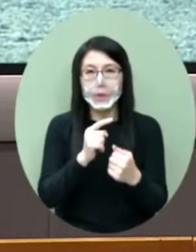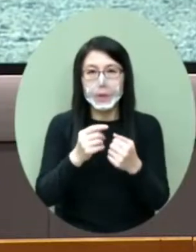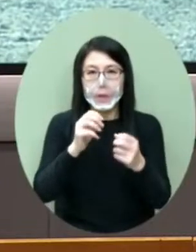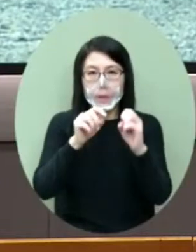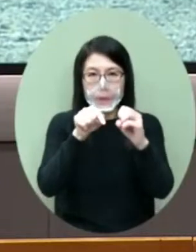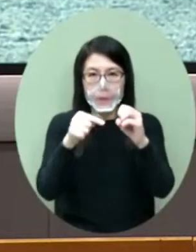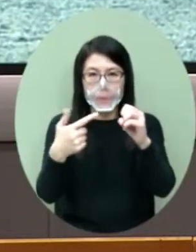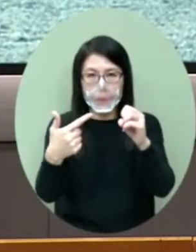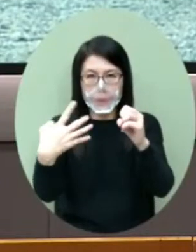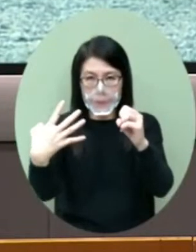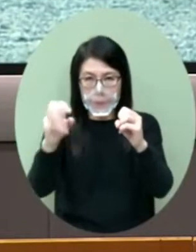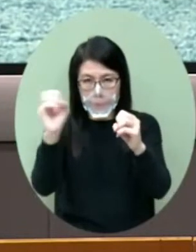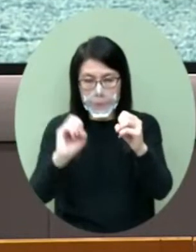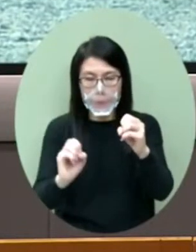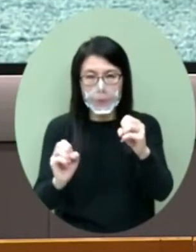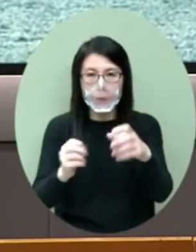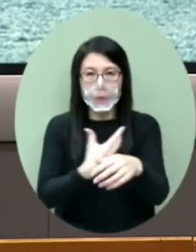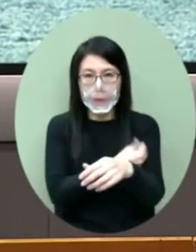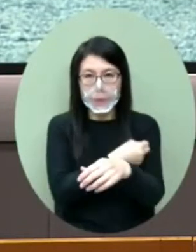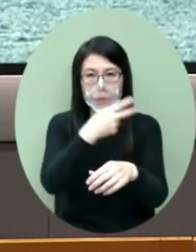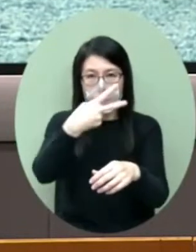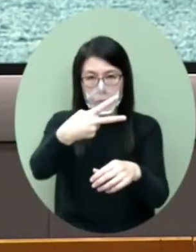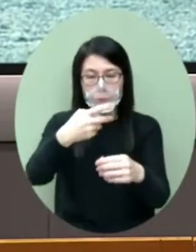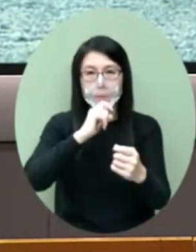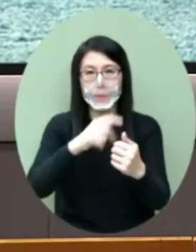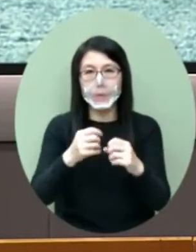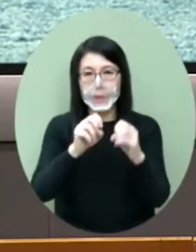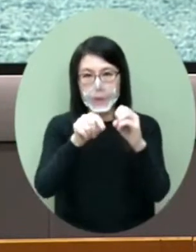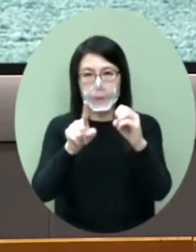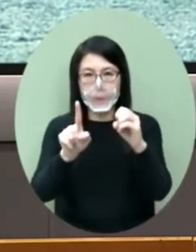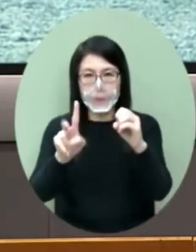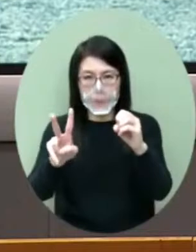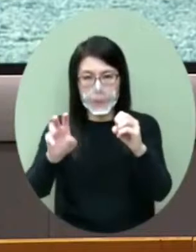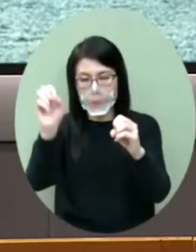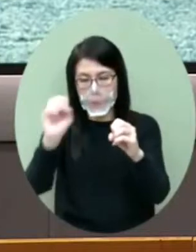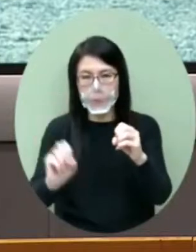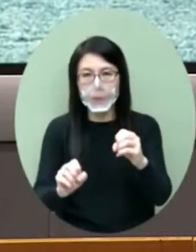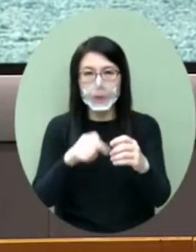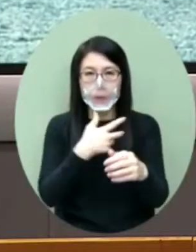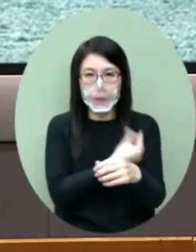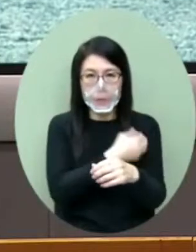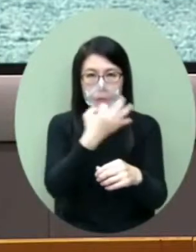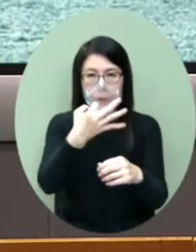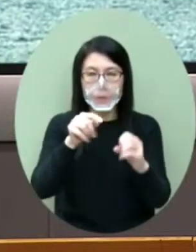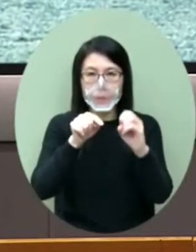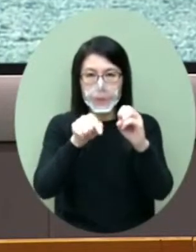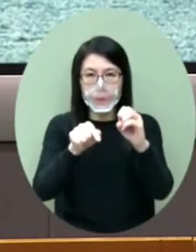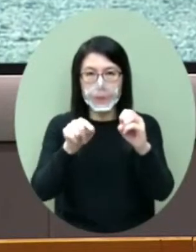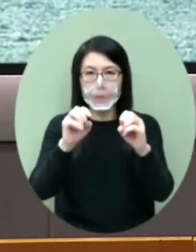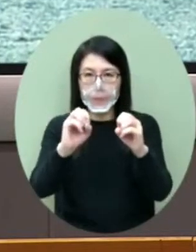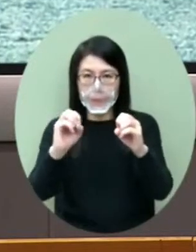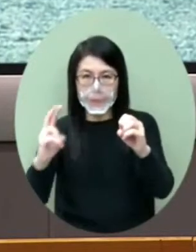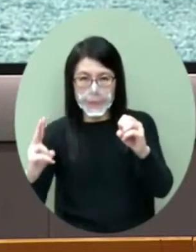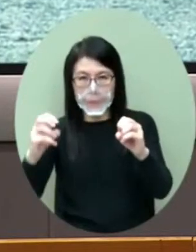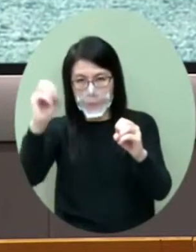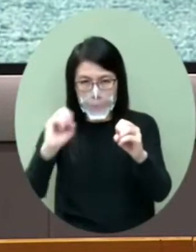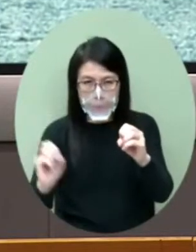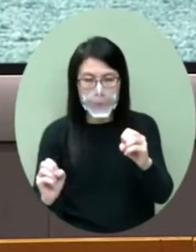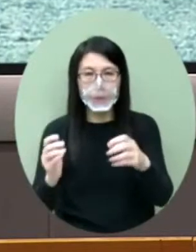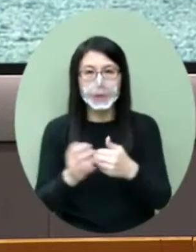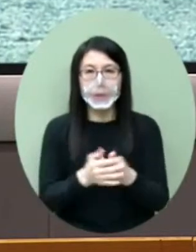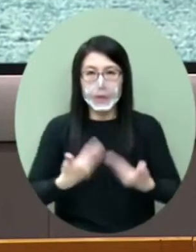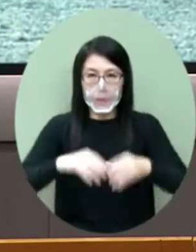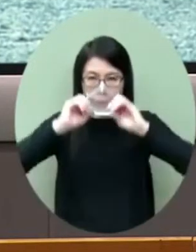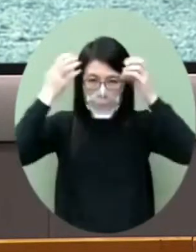1 dose is 0.84%, 2 doses 0.12%, 3 doses